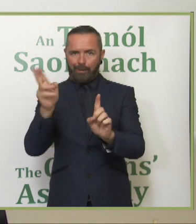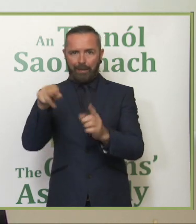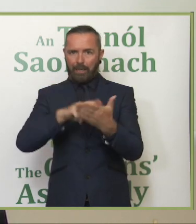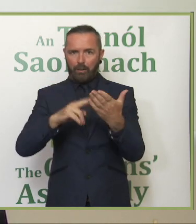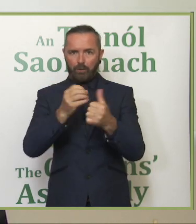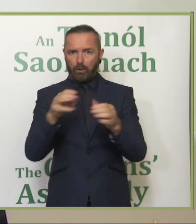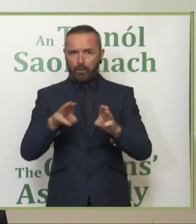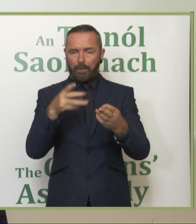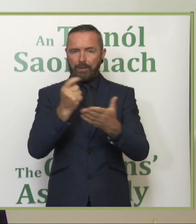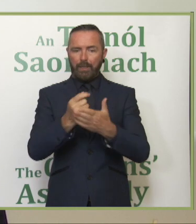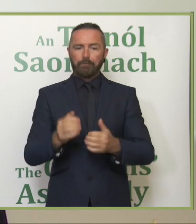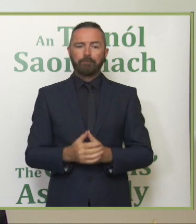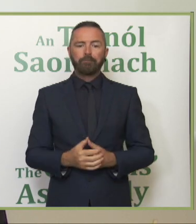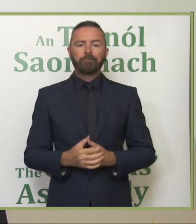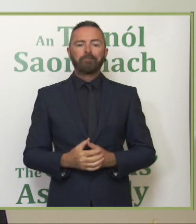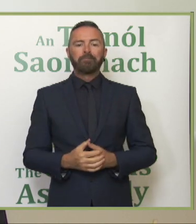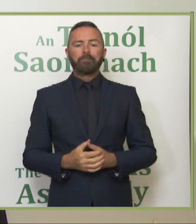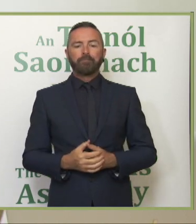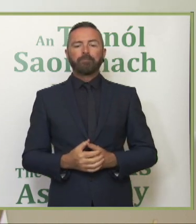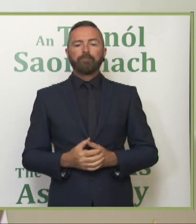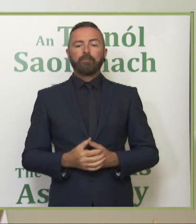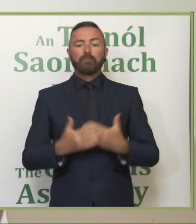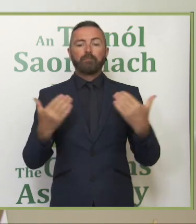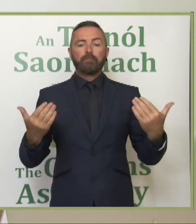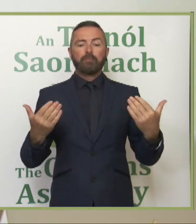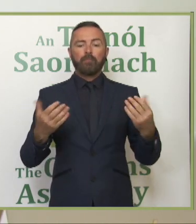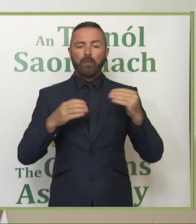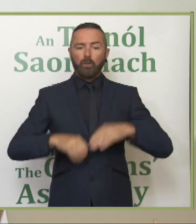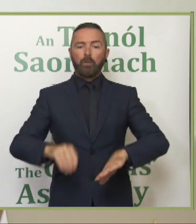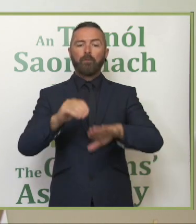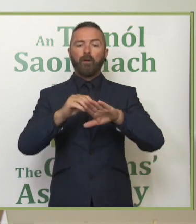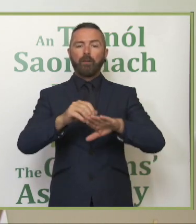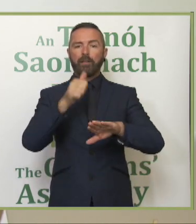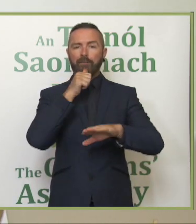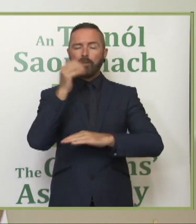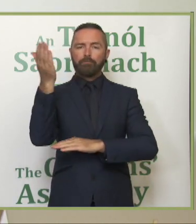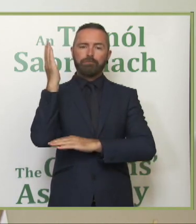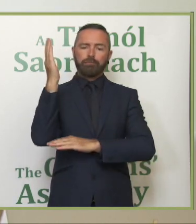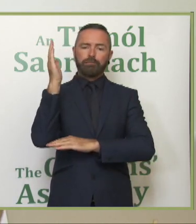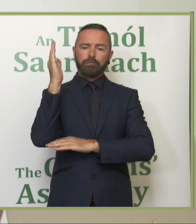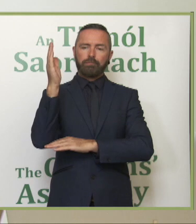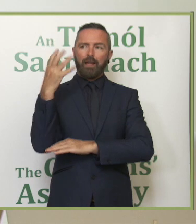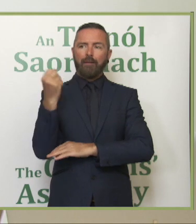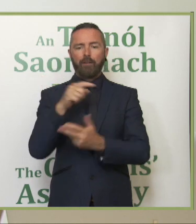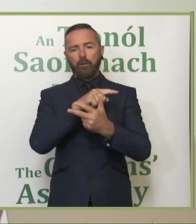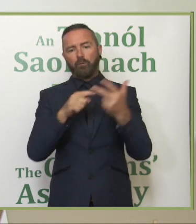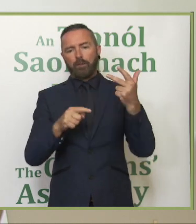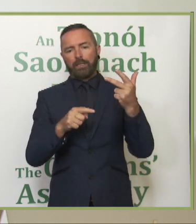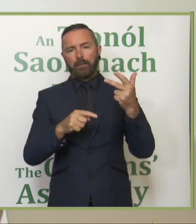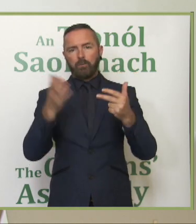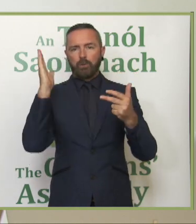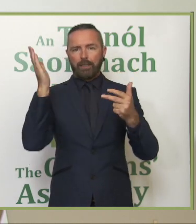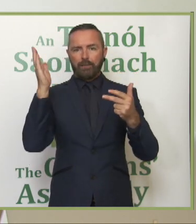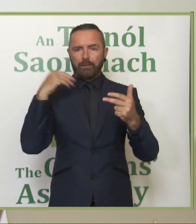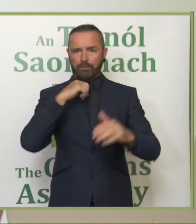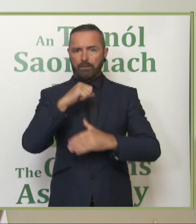So having said that, now we'll move straight into the first session. And again, we'll have three presenters in this